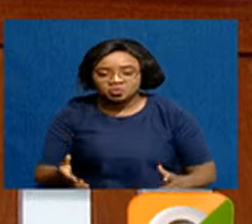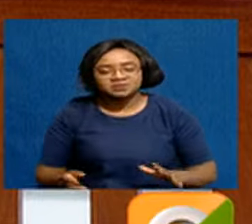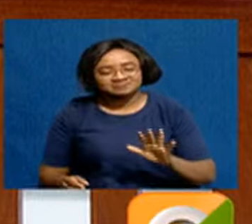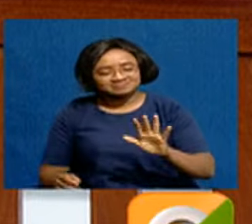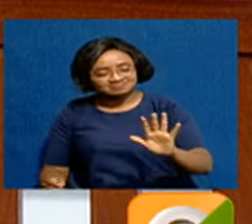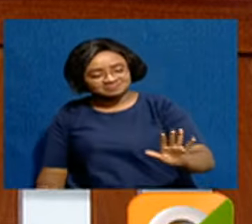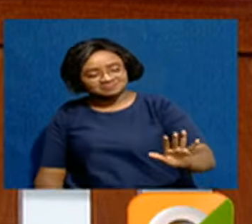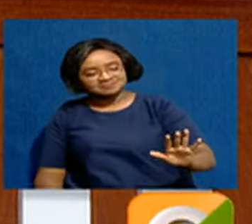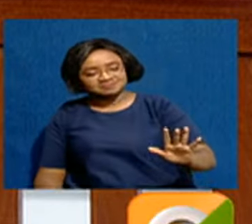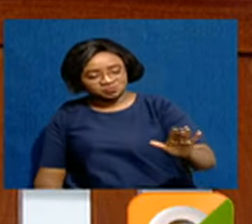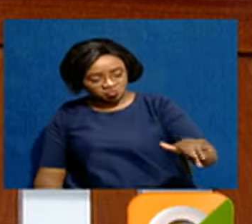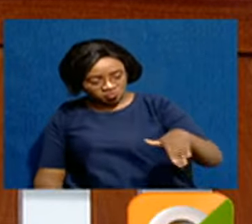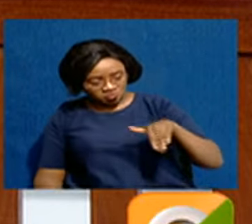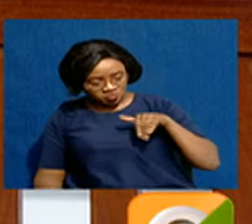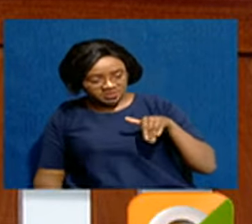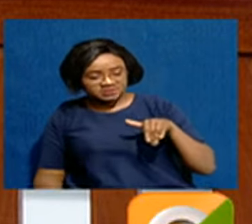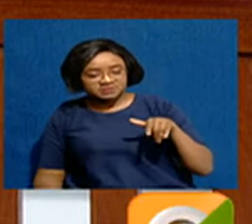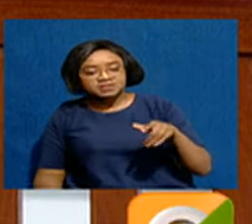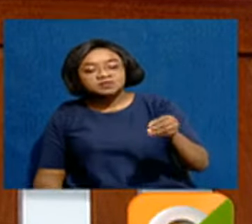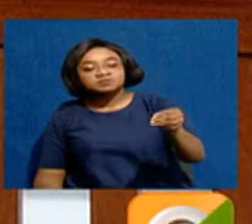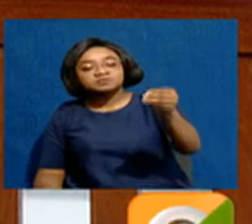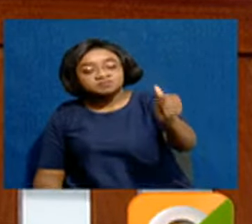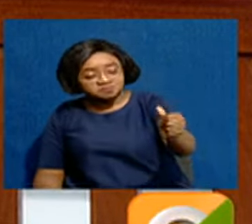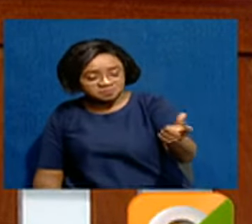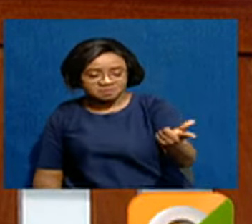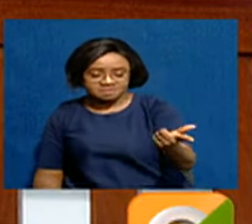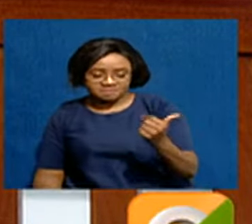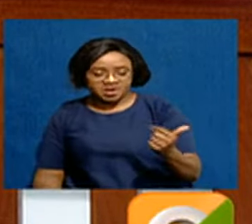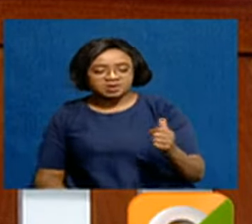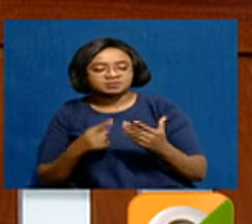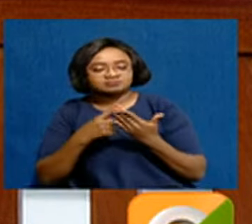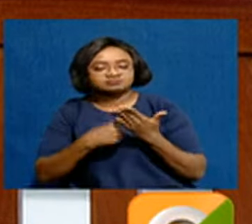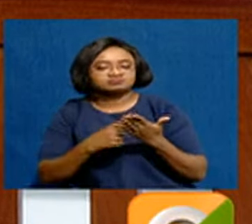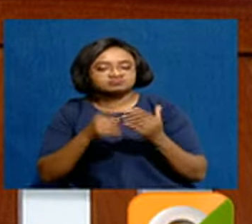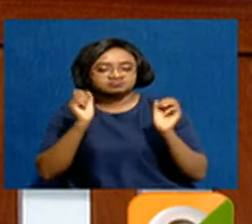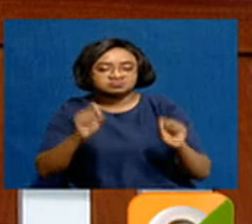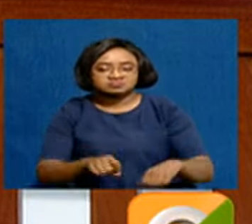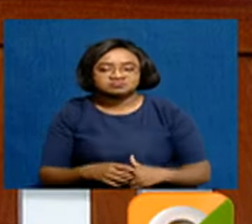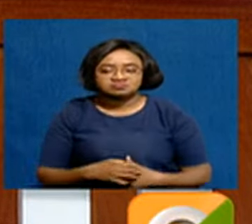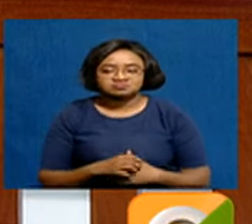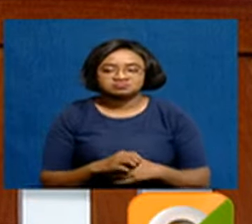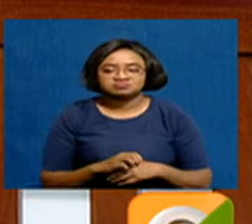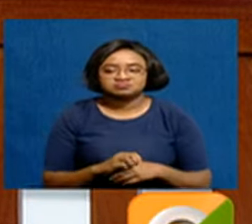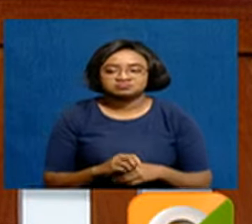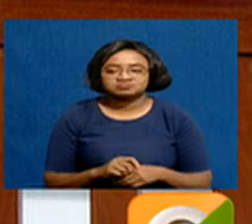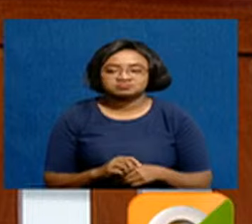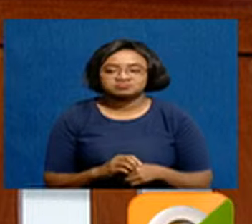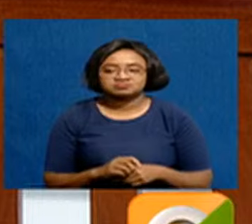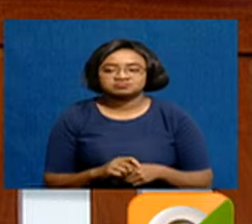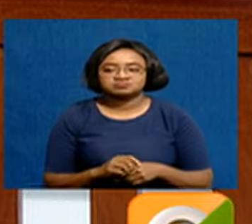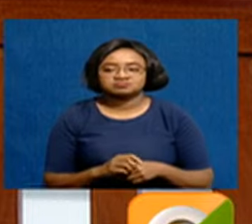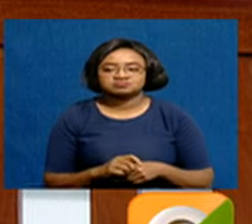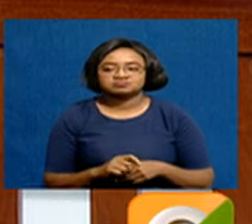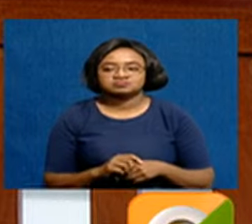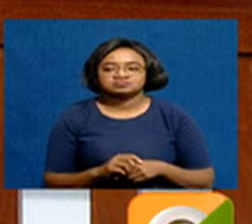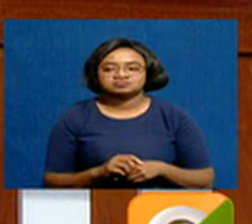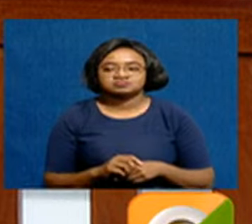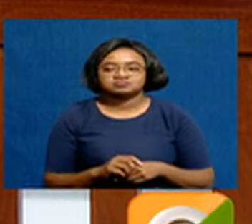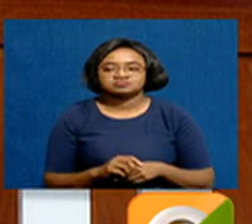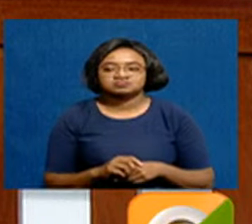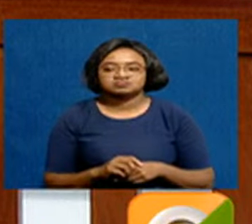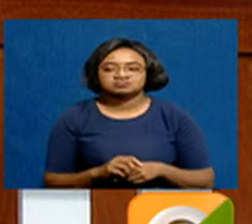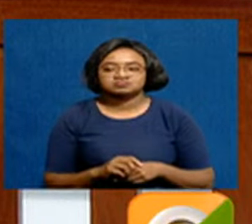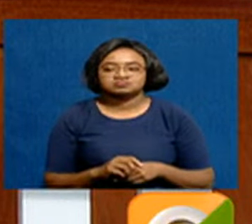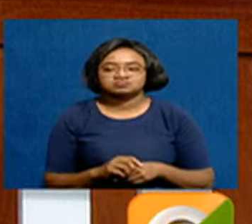talk when we cross that bridge. We are not in the business, and I don't think President Ruto is in the business of bringing